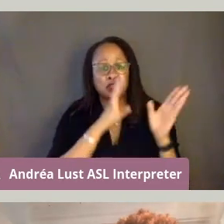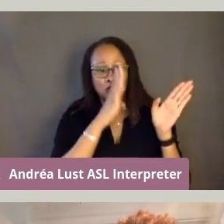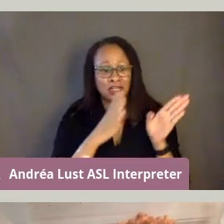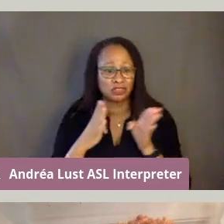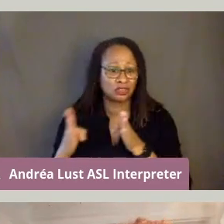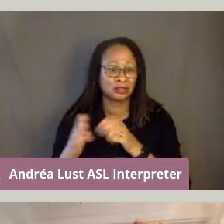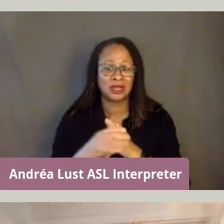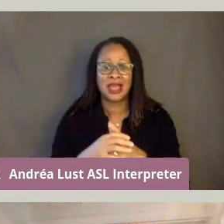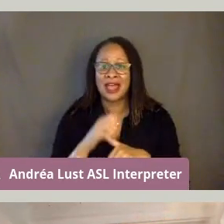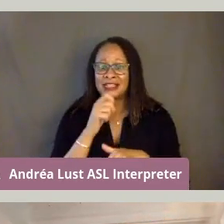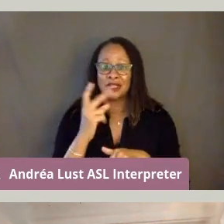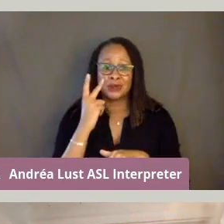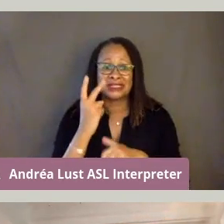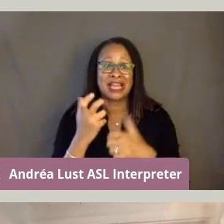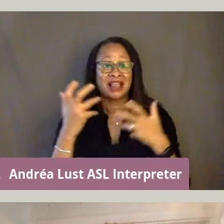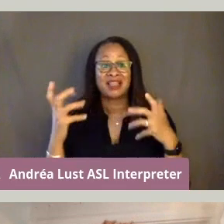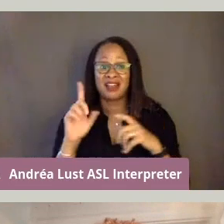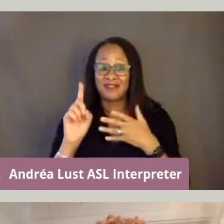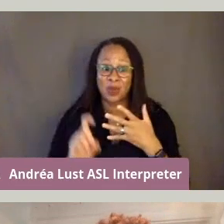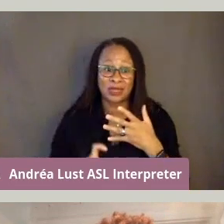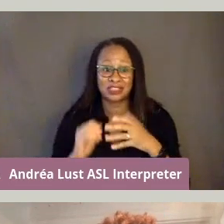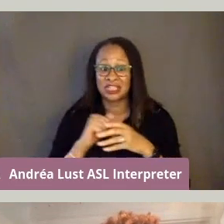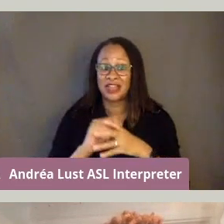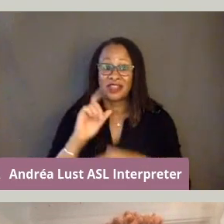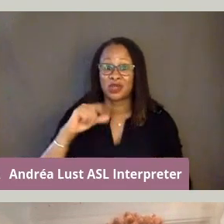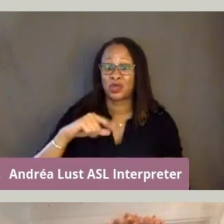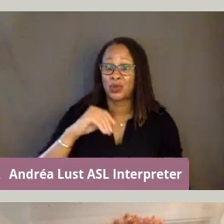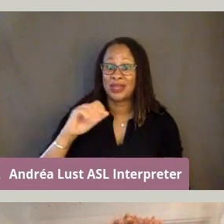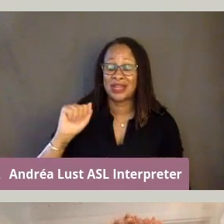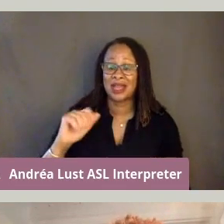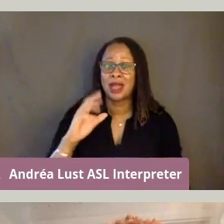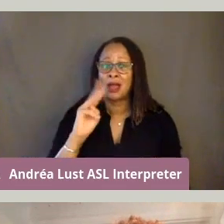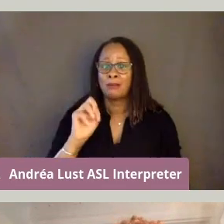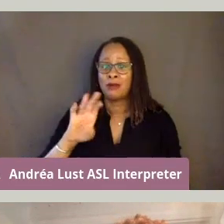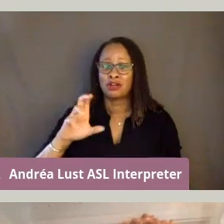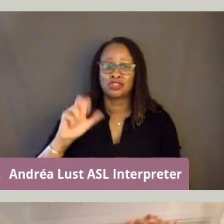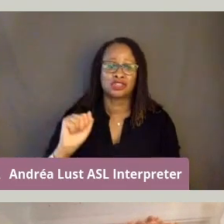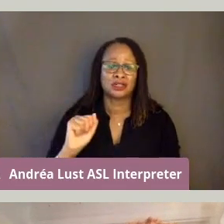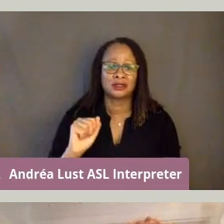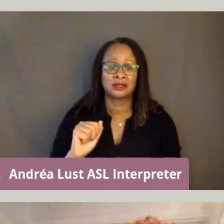I don't see a lot of questions coming in the Q&A. So Marcia, I'd love to.